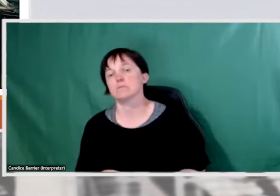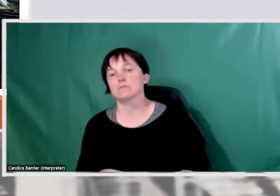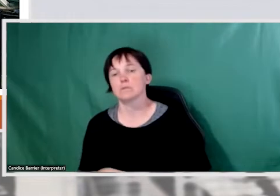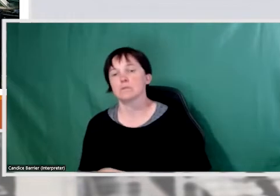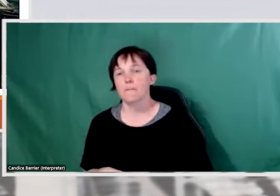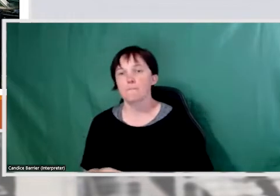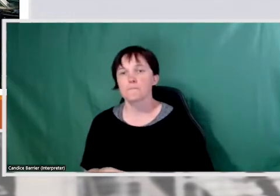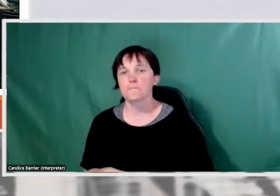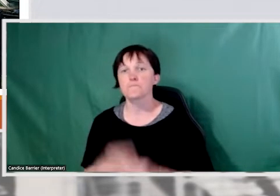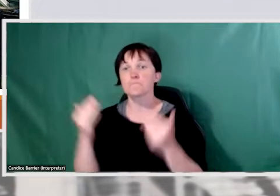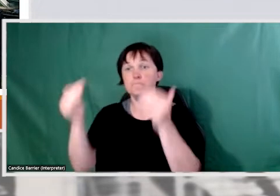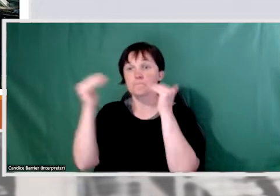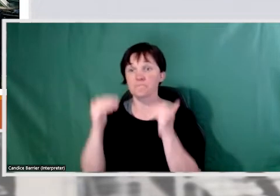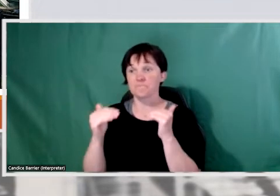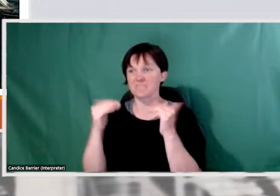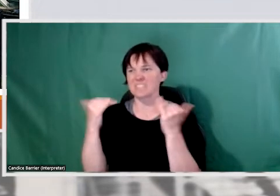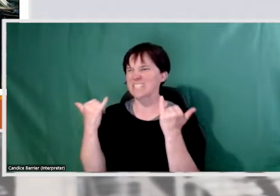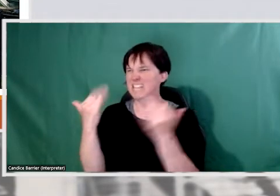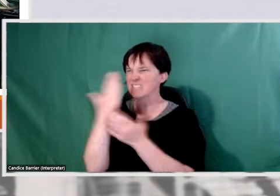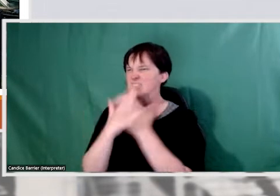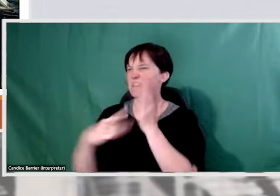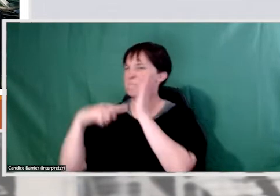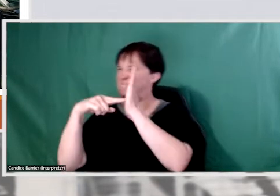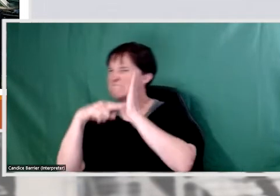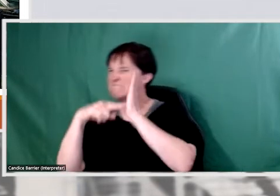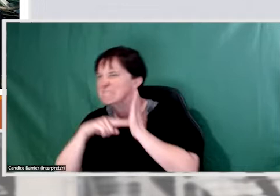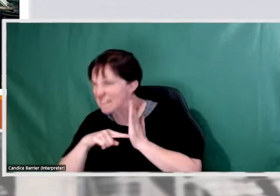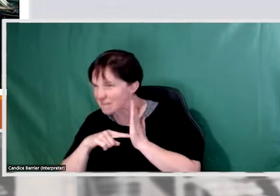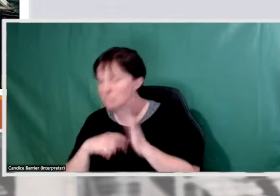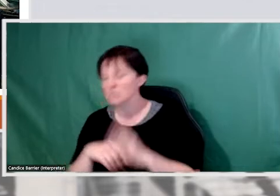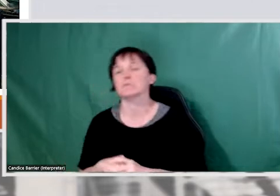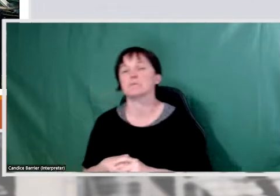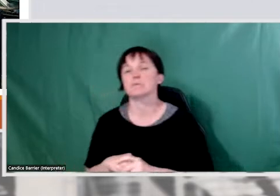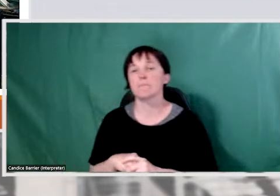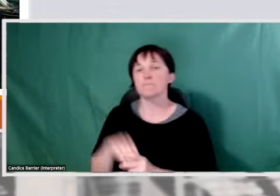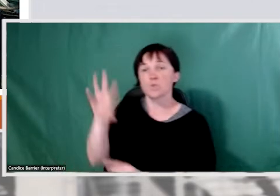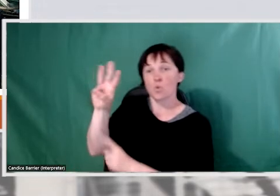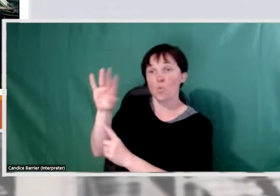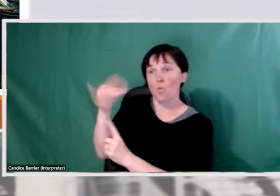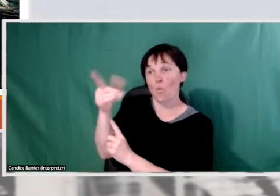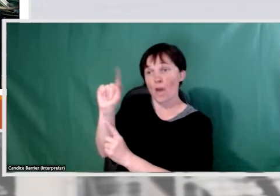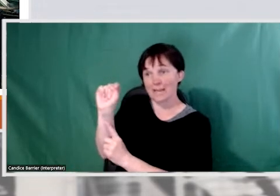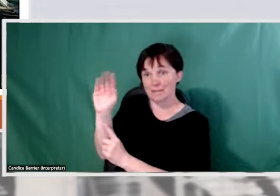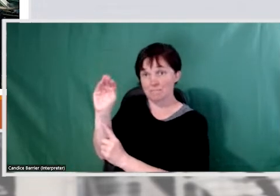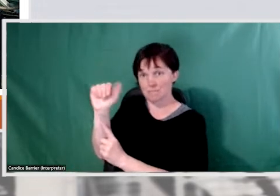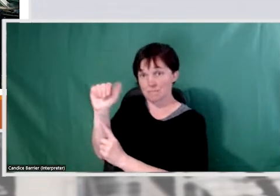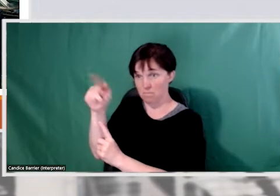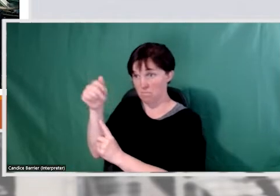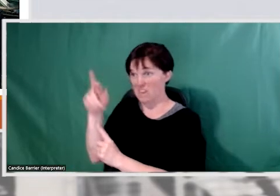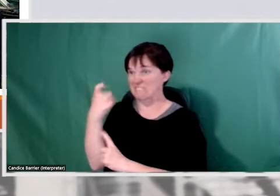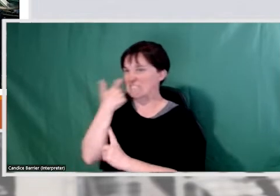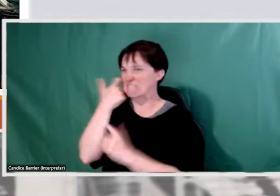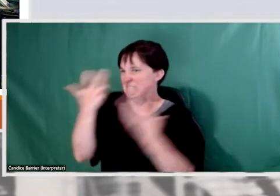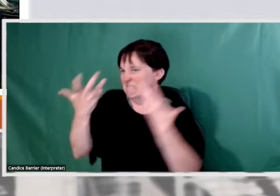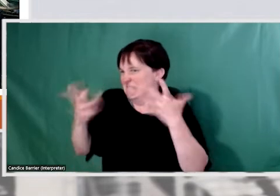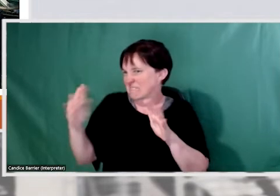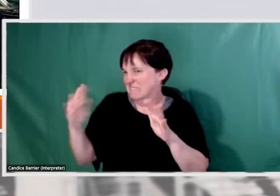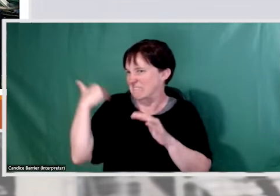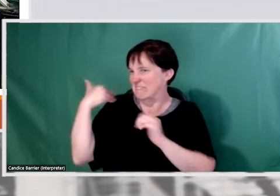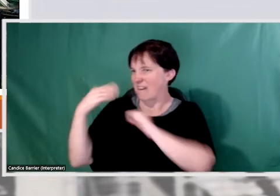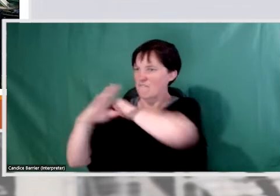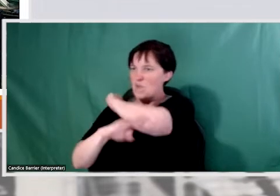So I want to talk a little bit about some project examples. So Whiteman Park, which was recently completed in the fall of